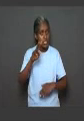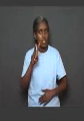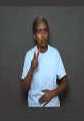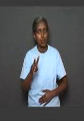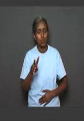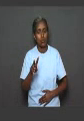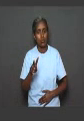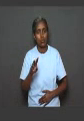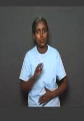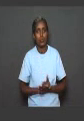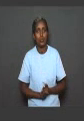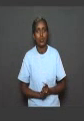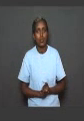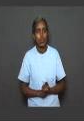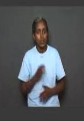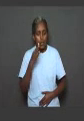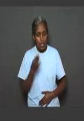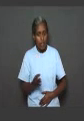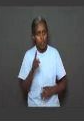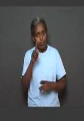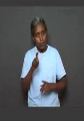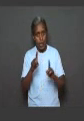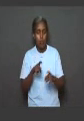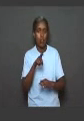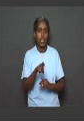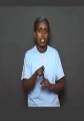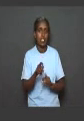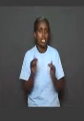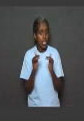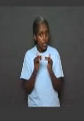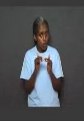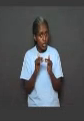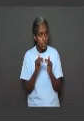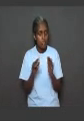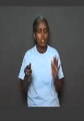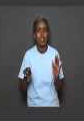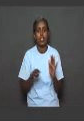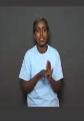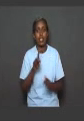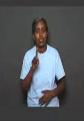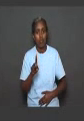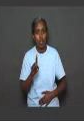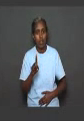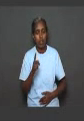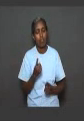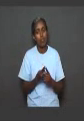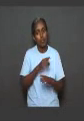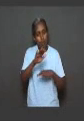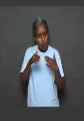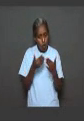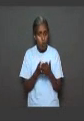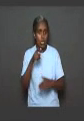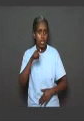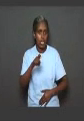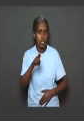than 2. F prime of x equals -1 for